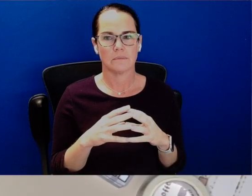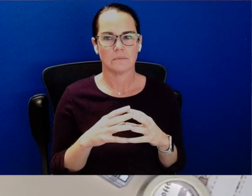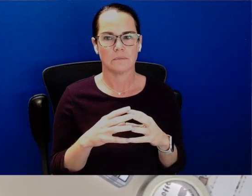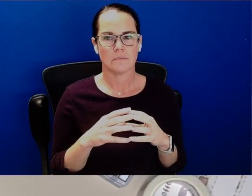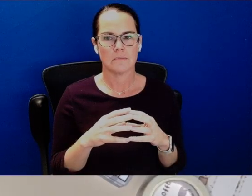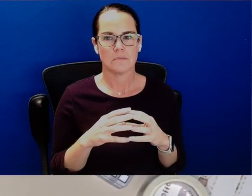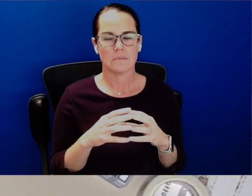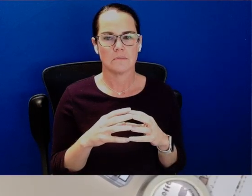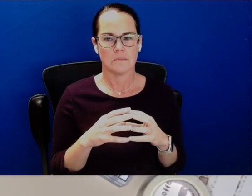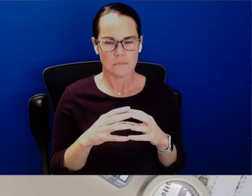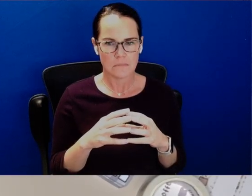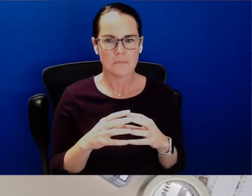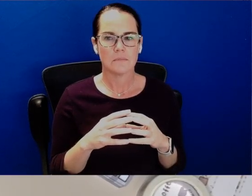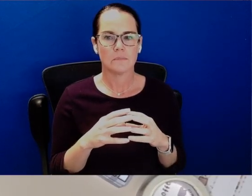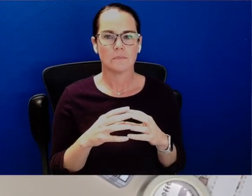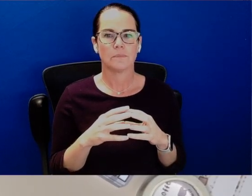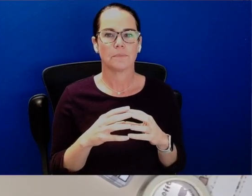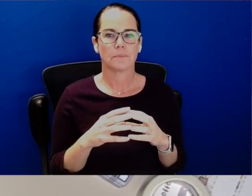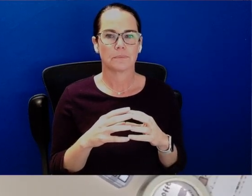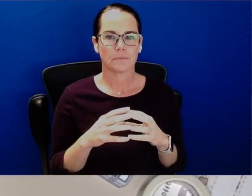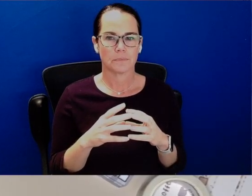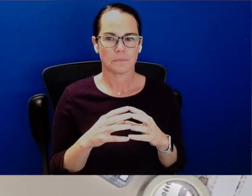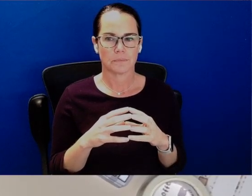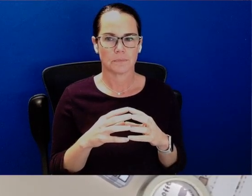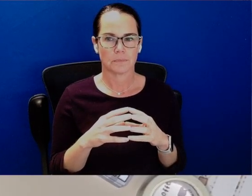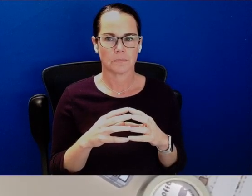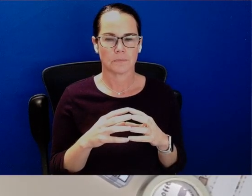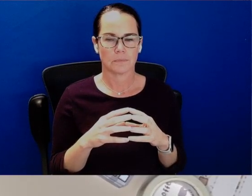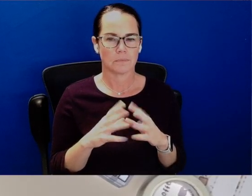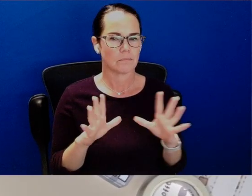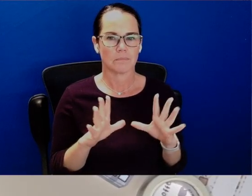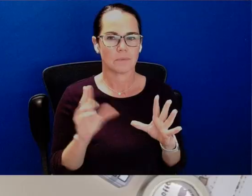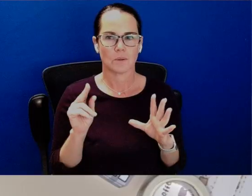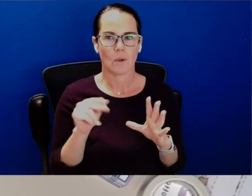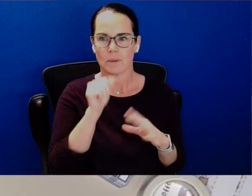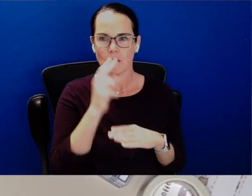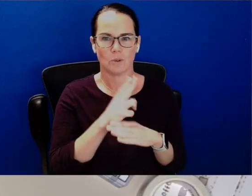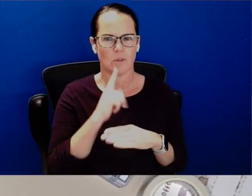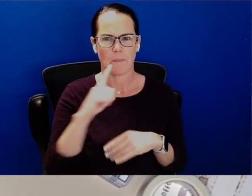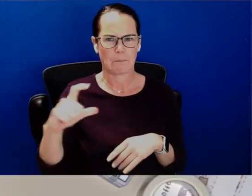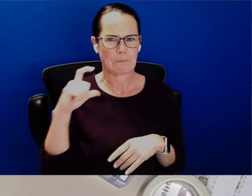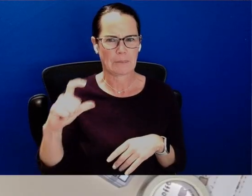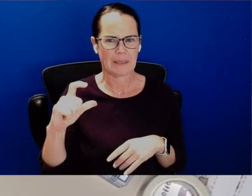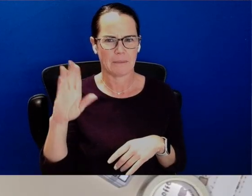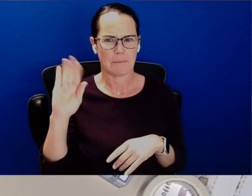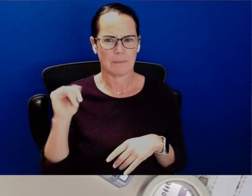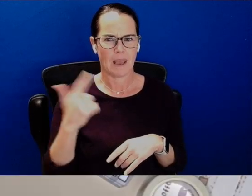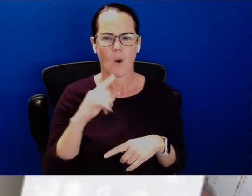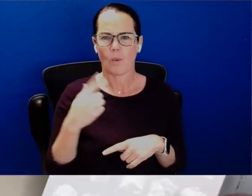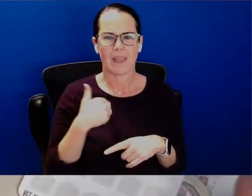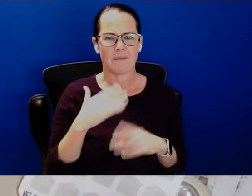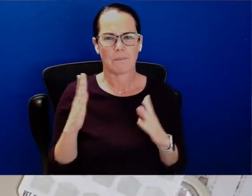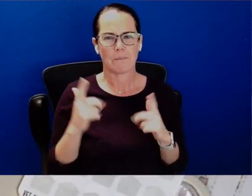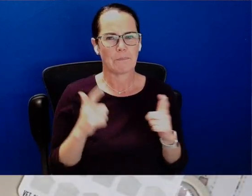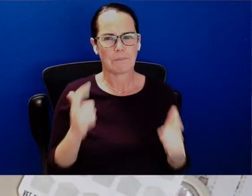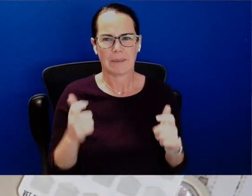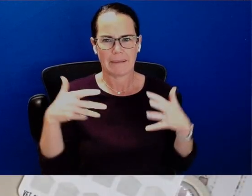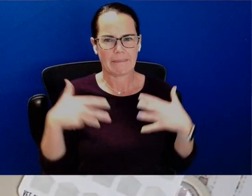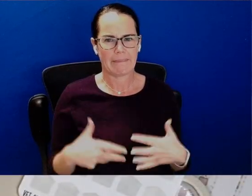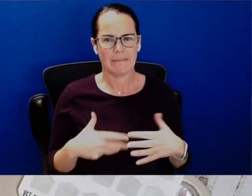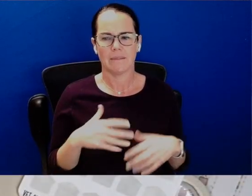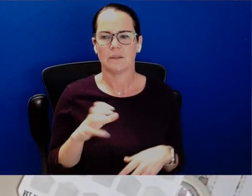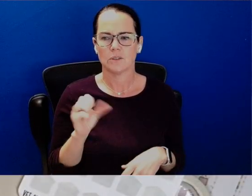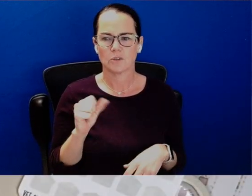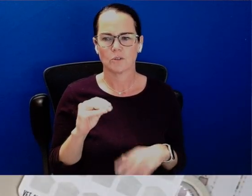All right. So, no, I'm not going to use these. These are way too big. I've only got the big ones left.